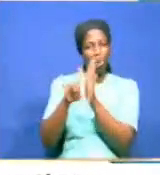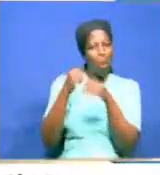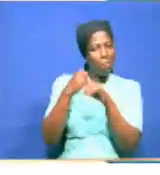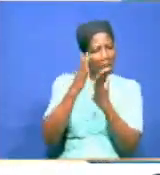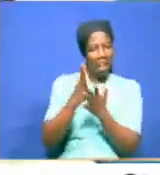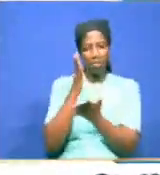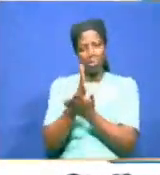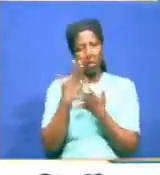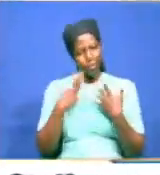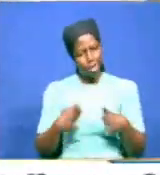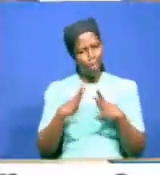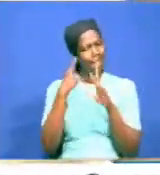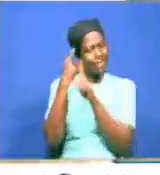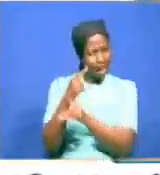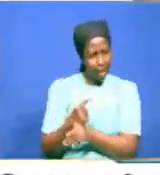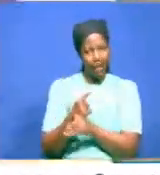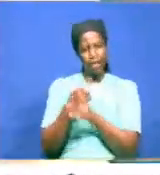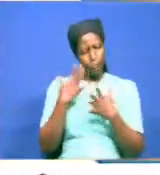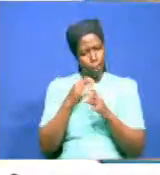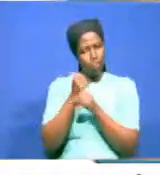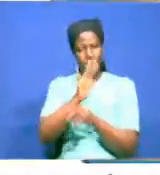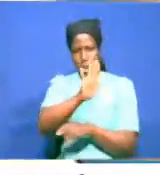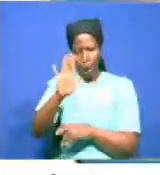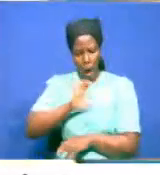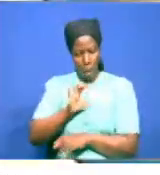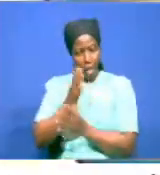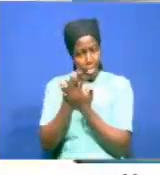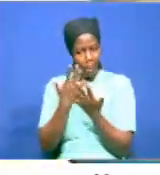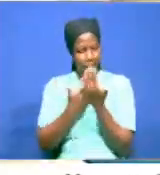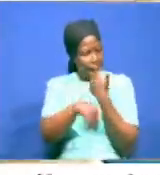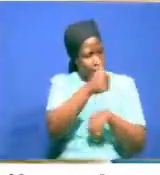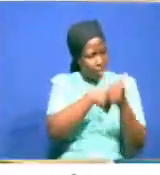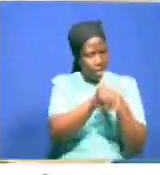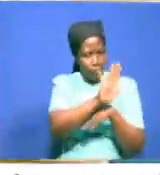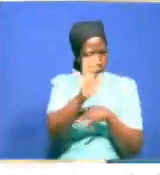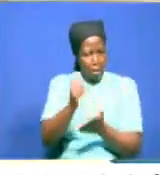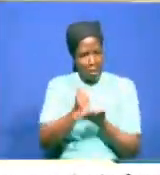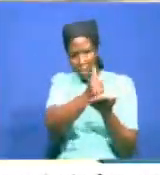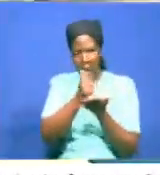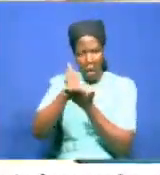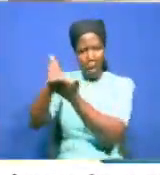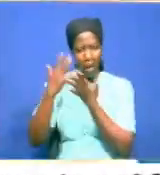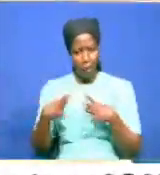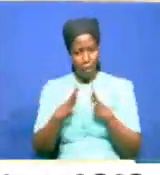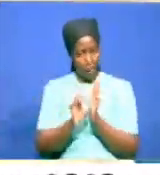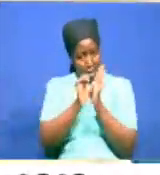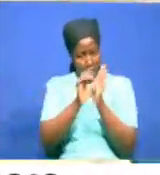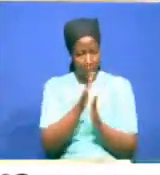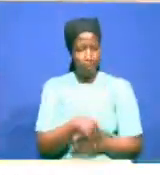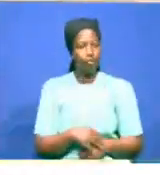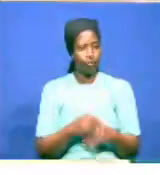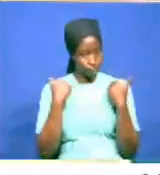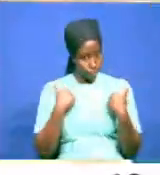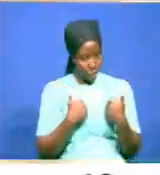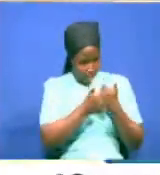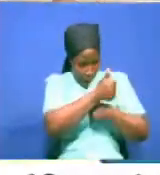and people are doing their own things, mm-hmm. activities to reach out mm-hmm. to people on the ground. Like the activity I did mm-hmm.